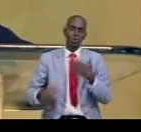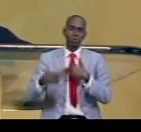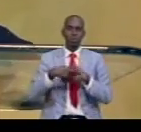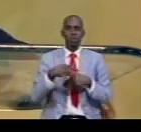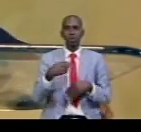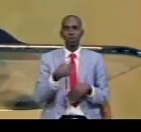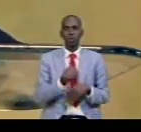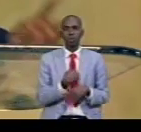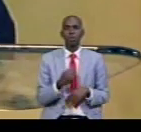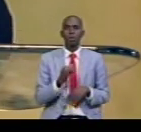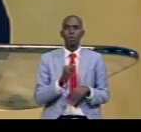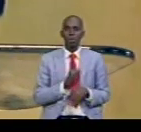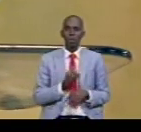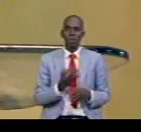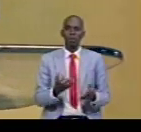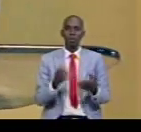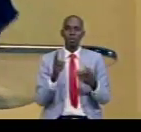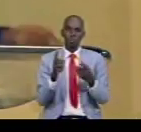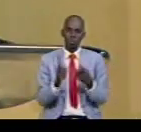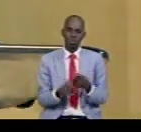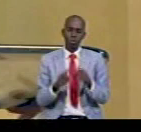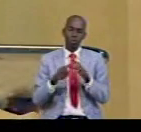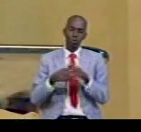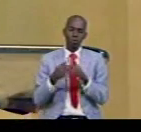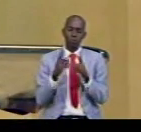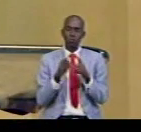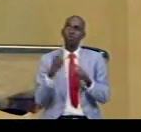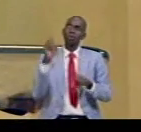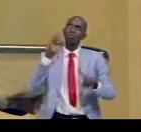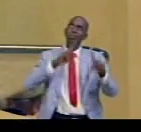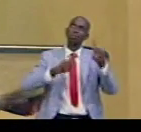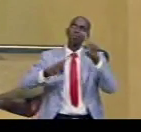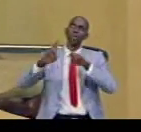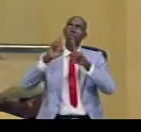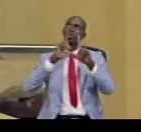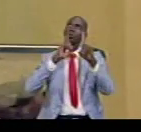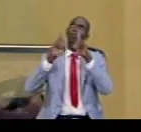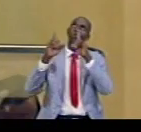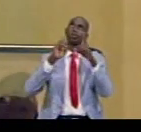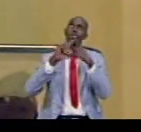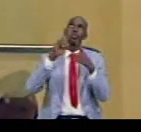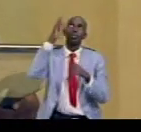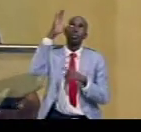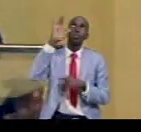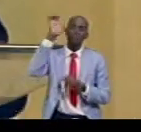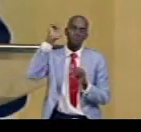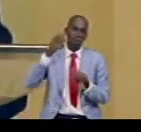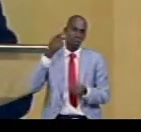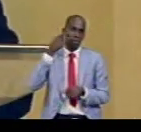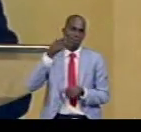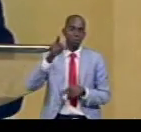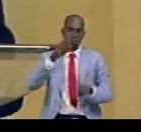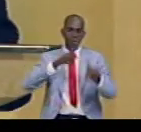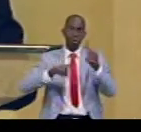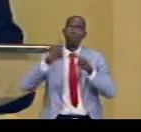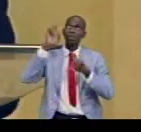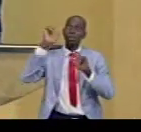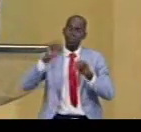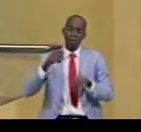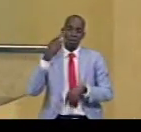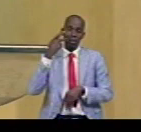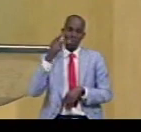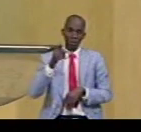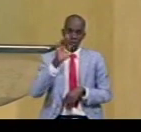and sisters, open that voice. Lift it up to the God of heaven. He's hearing you. He's hearing you. He's hearing you. If